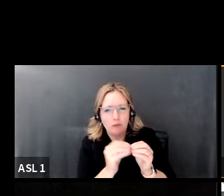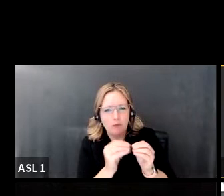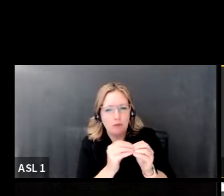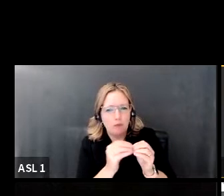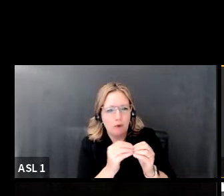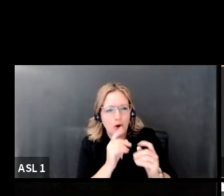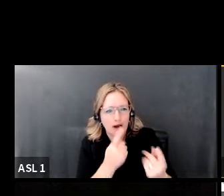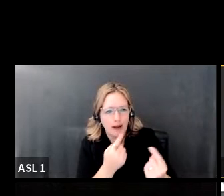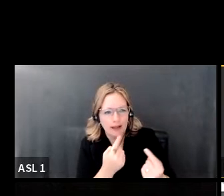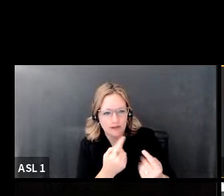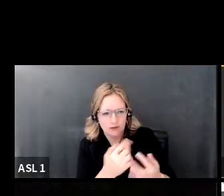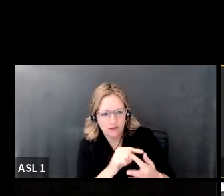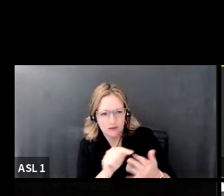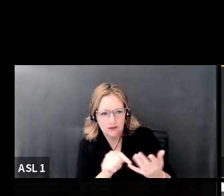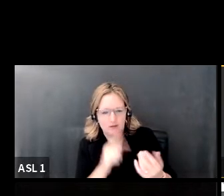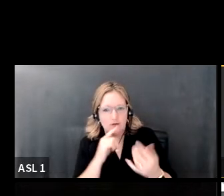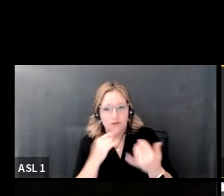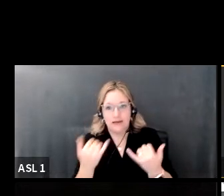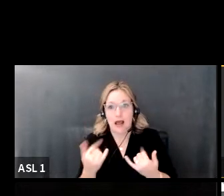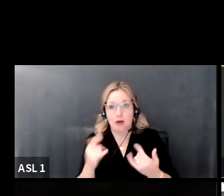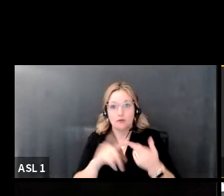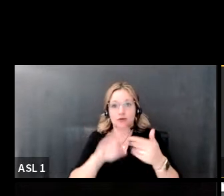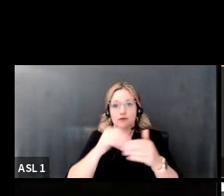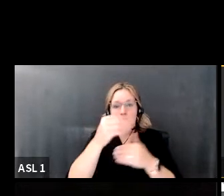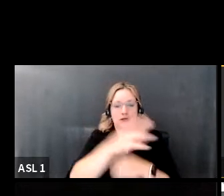now and the next board coordinating